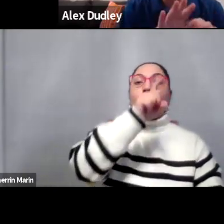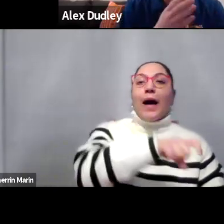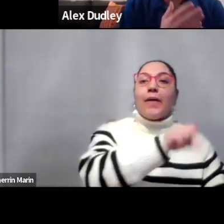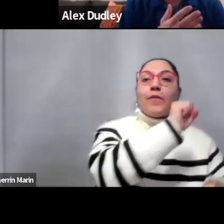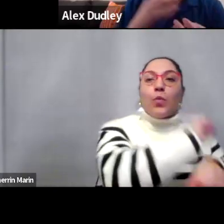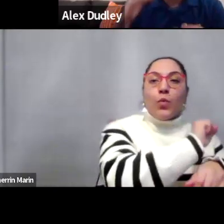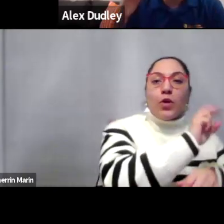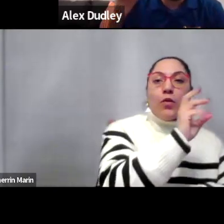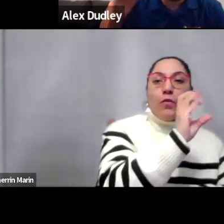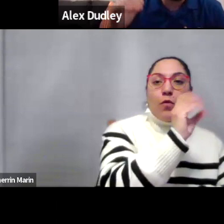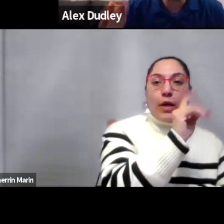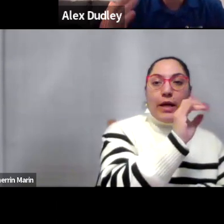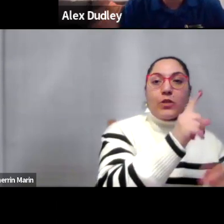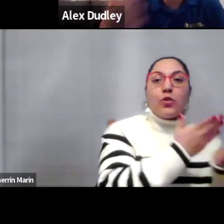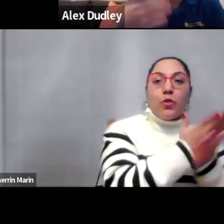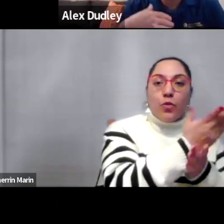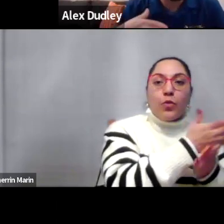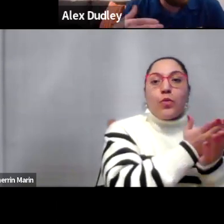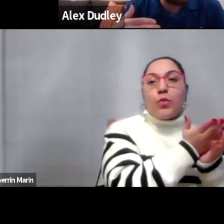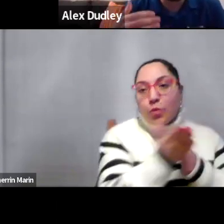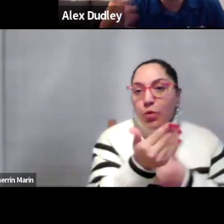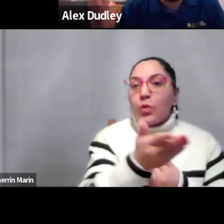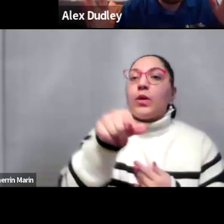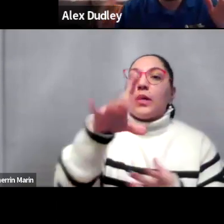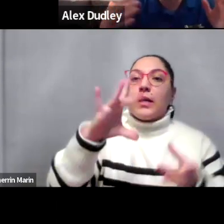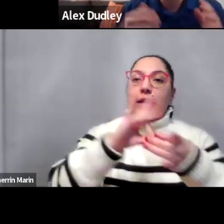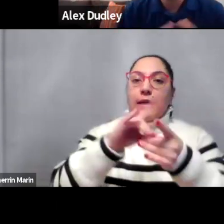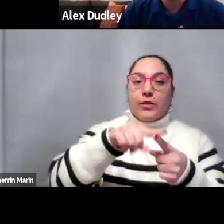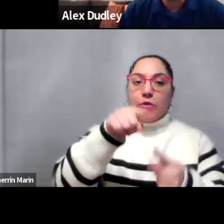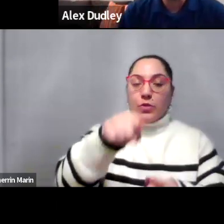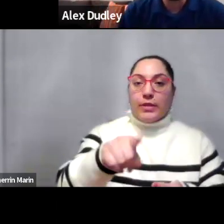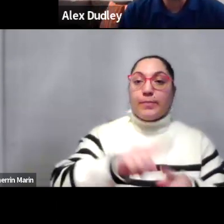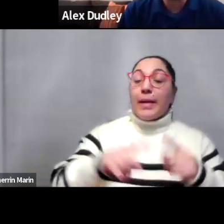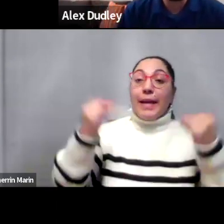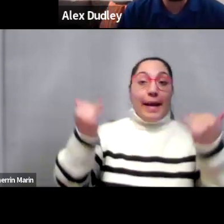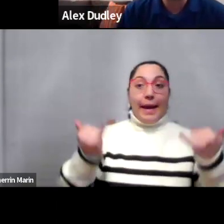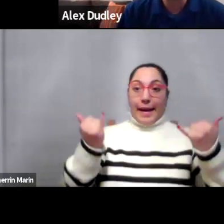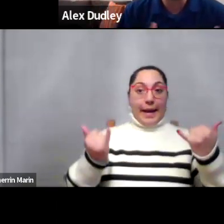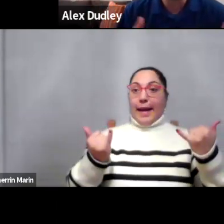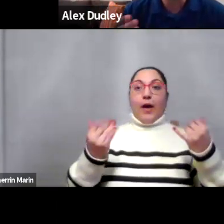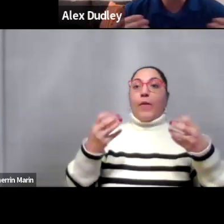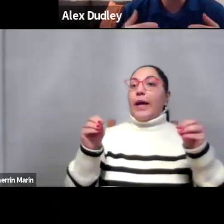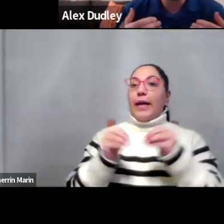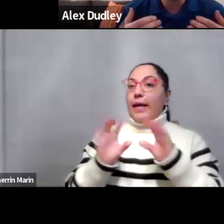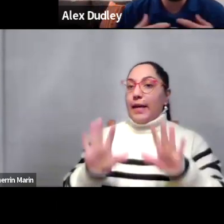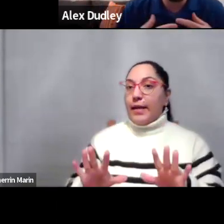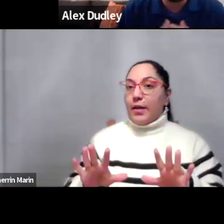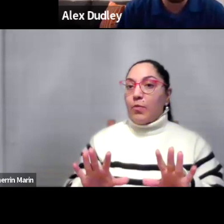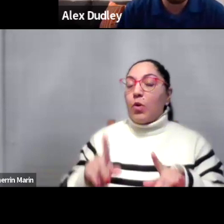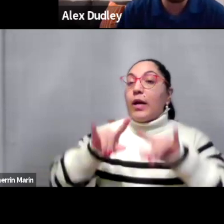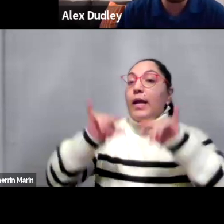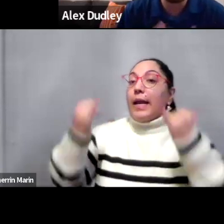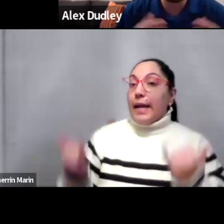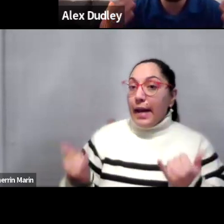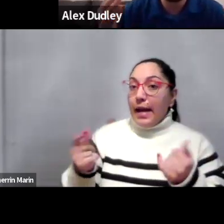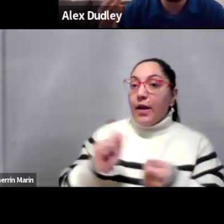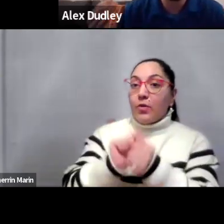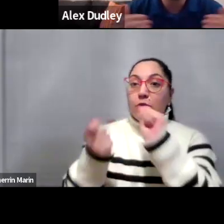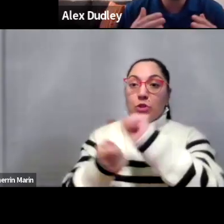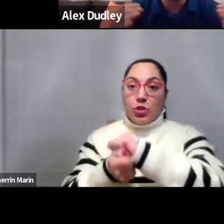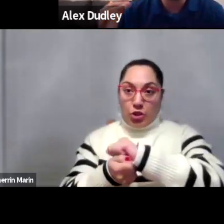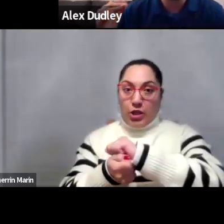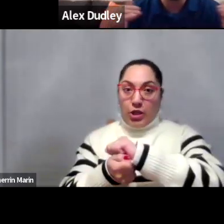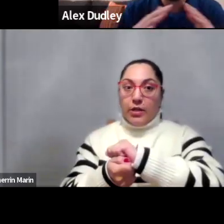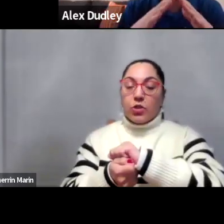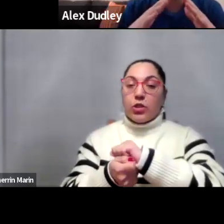vocational angle where at Cornerstone Montgomery, I should say, not in the county, but in our agency, the only